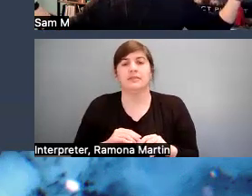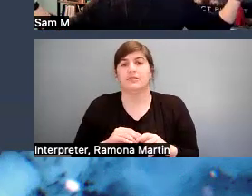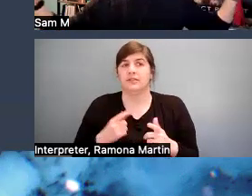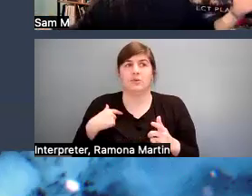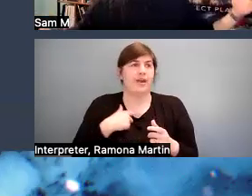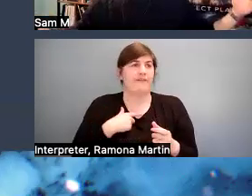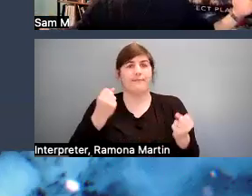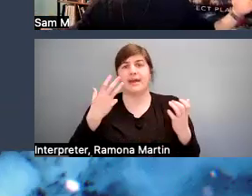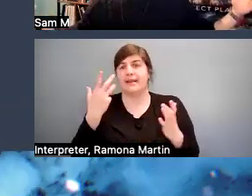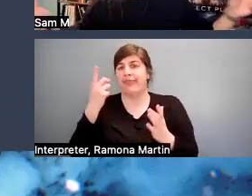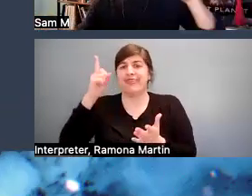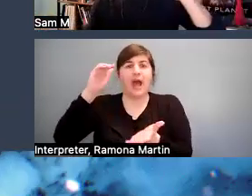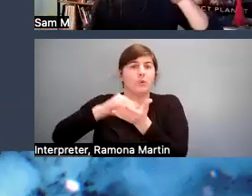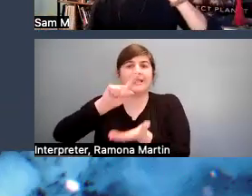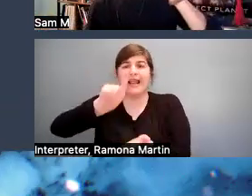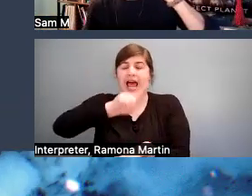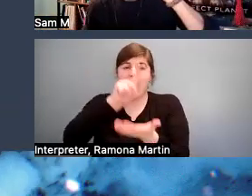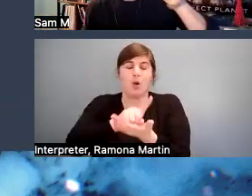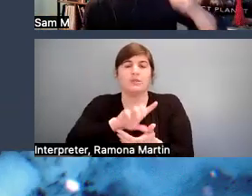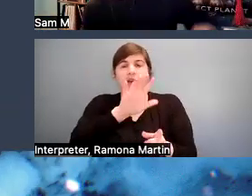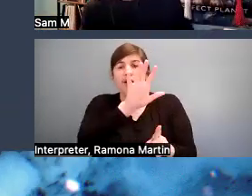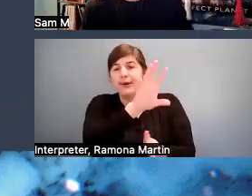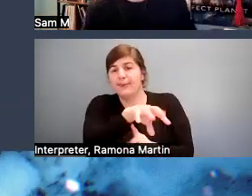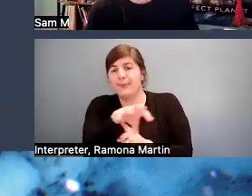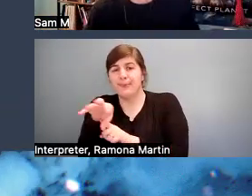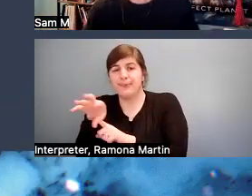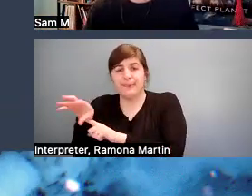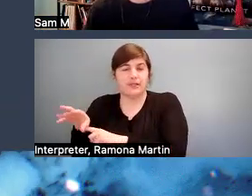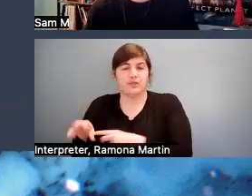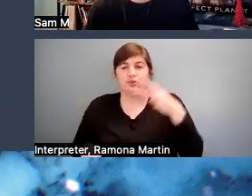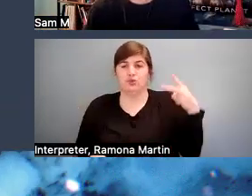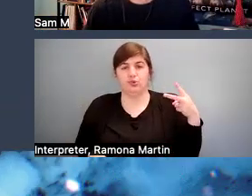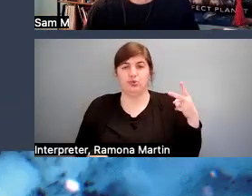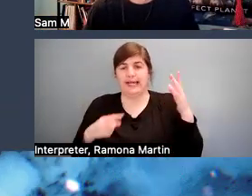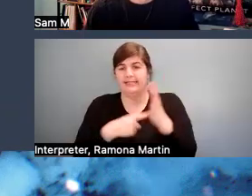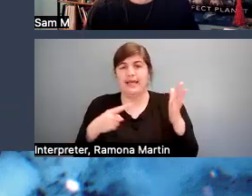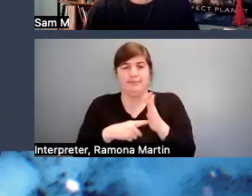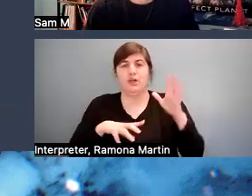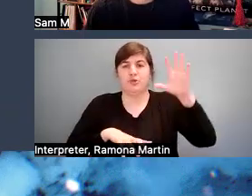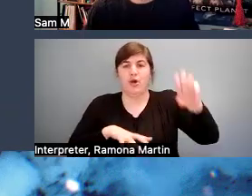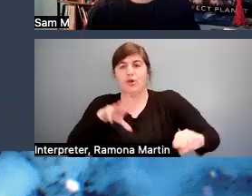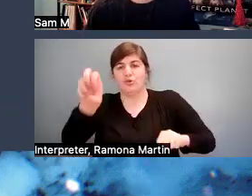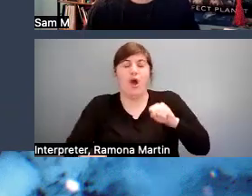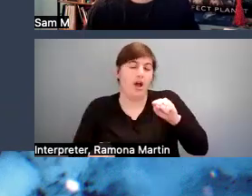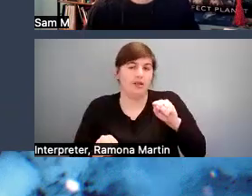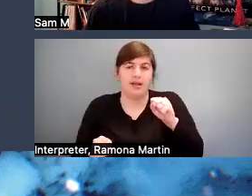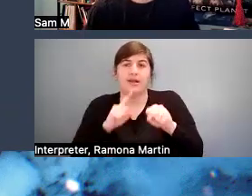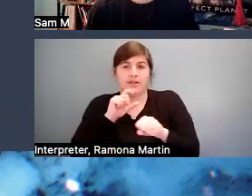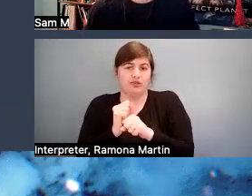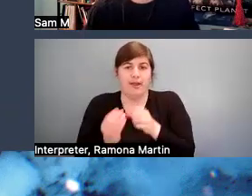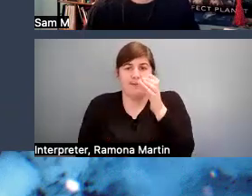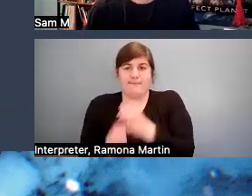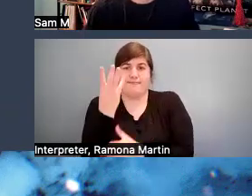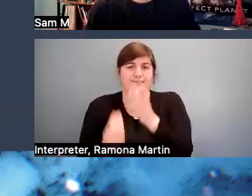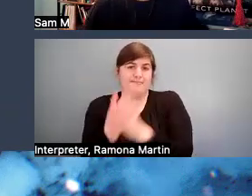of volcanoes erupting on land, but there's only actually two instances where we've recorded them in the oceans, which is really